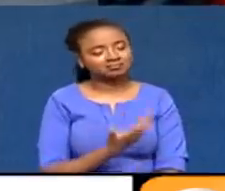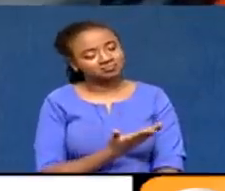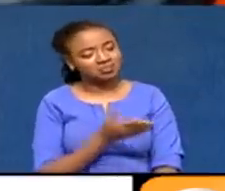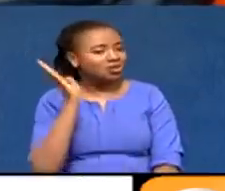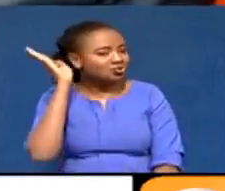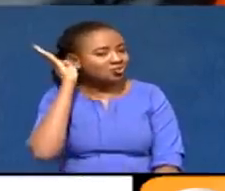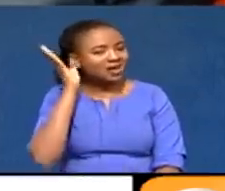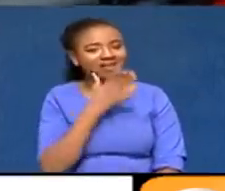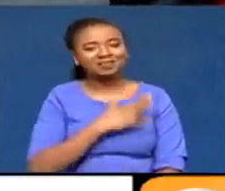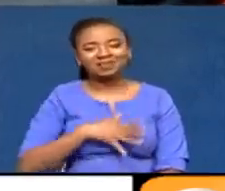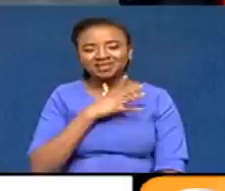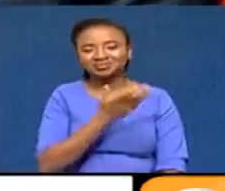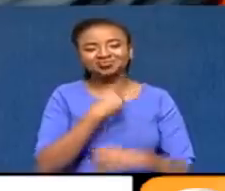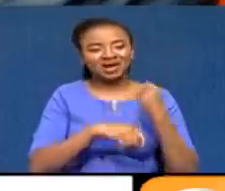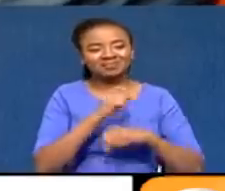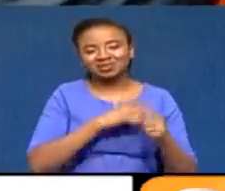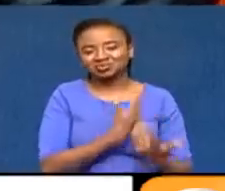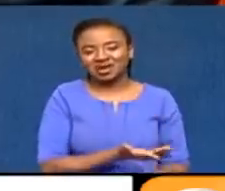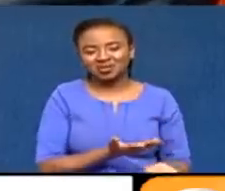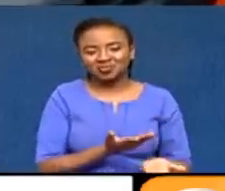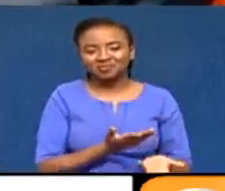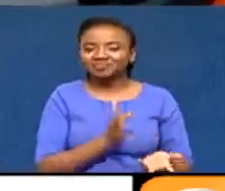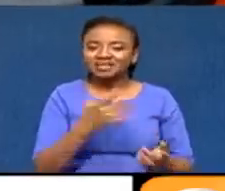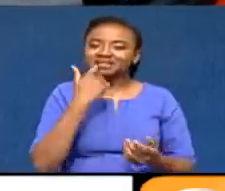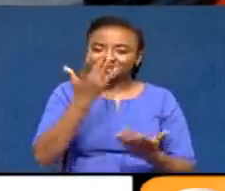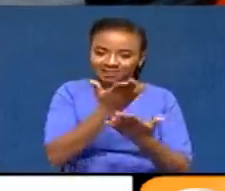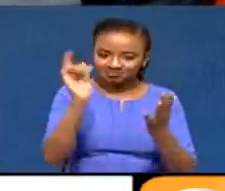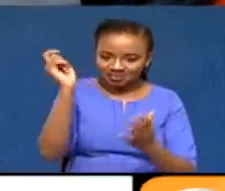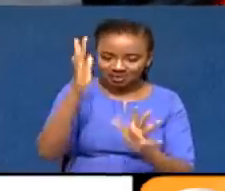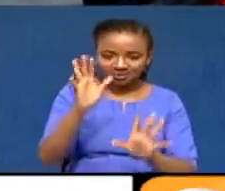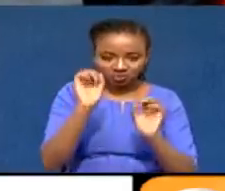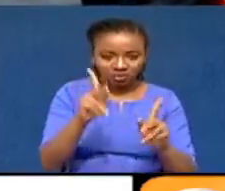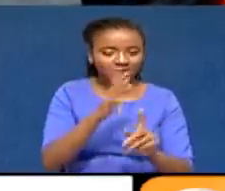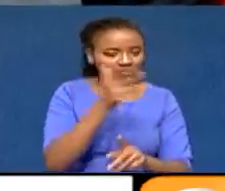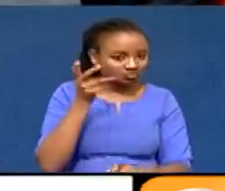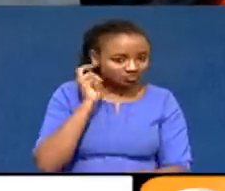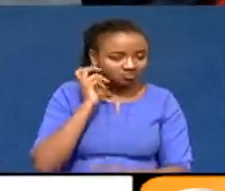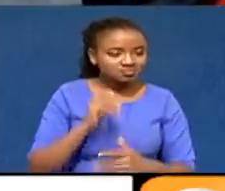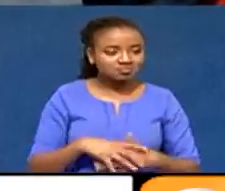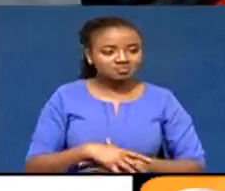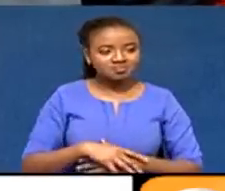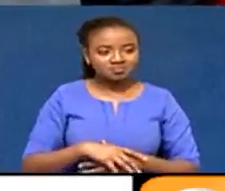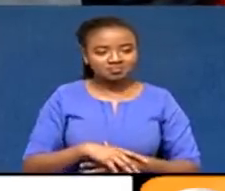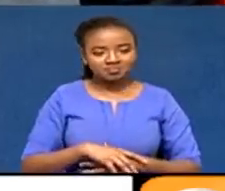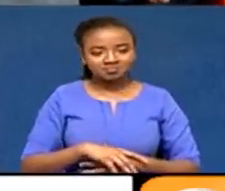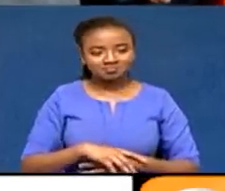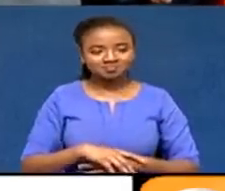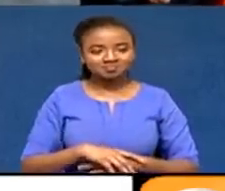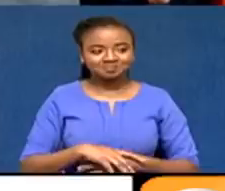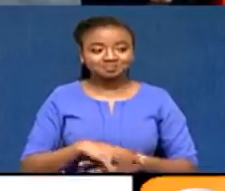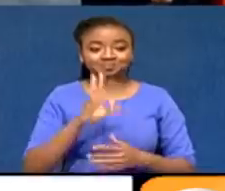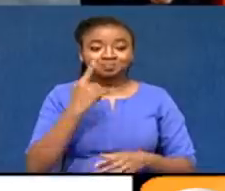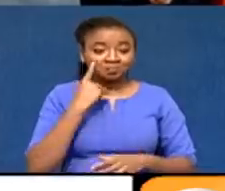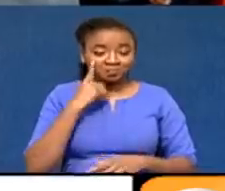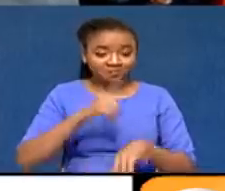TV, don't be a heckler. I'm saying tell the people of Kenya, just listen. Yes, you see, when you start